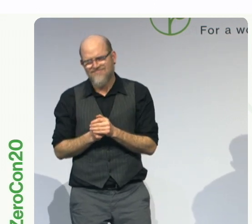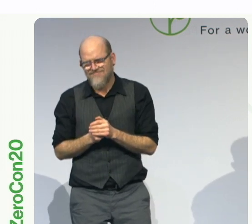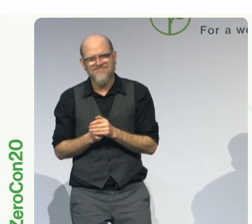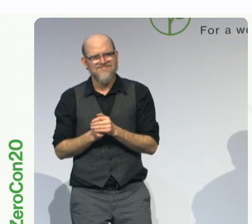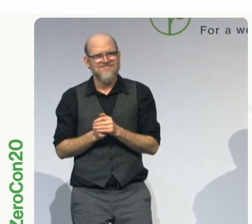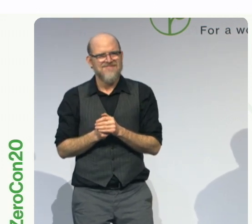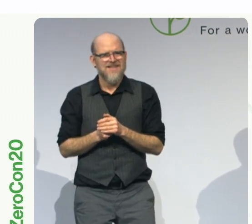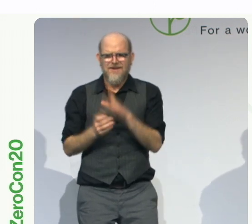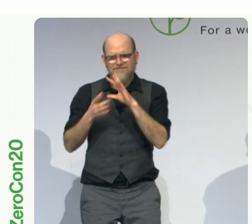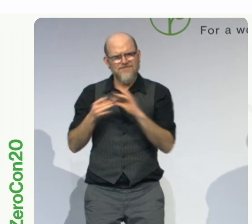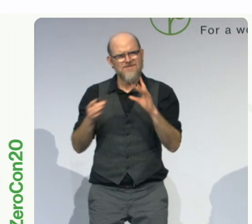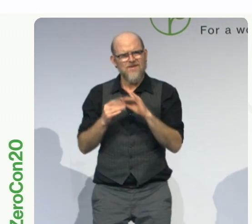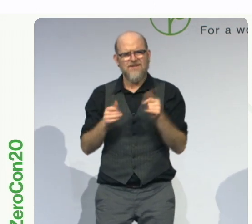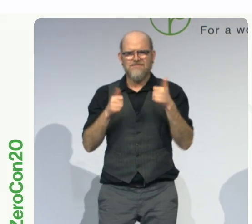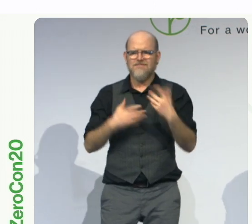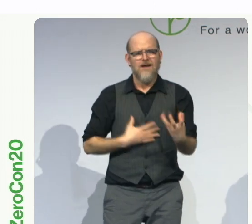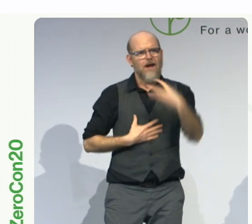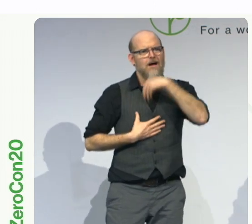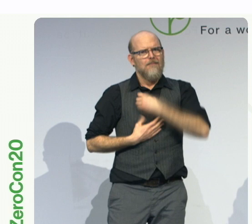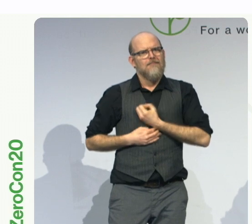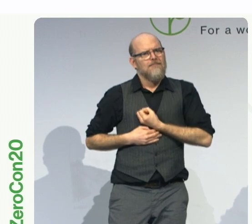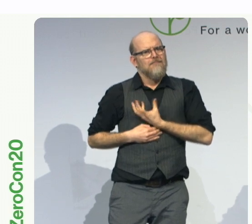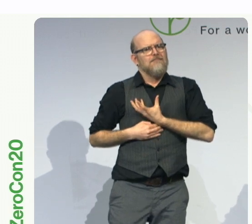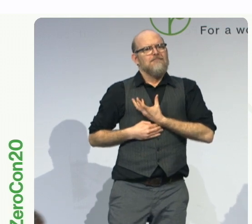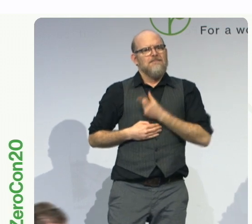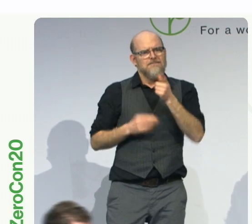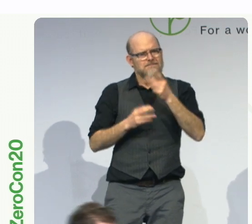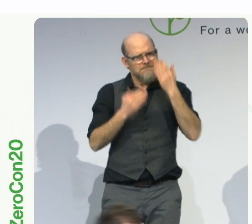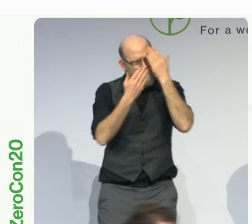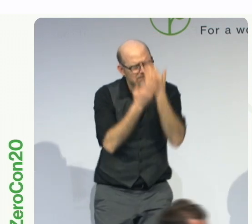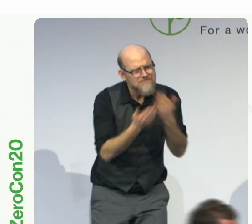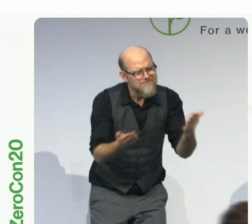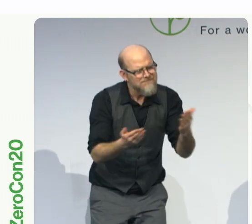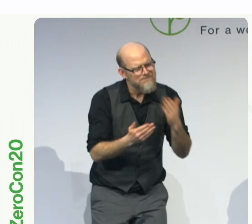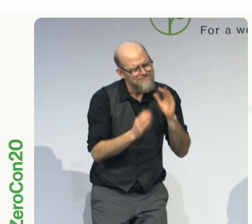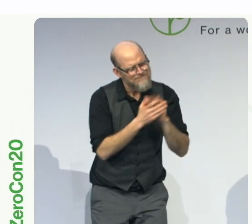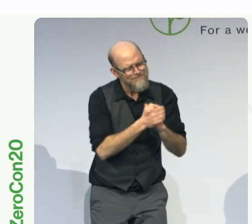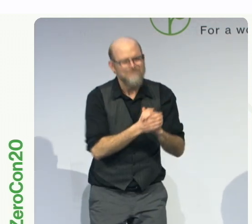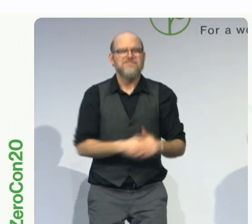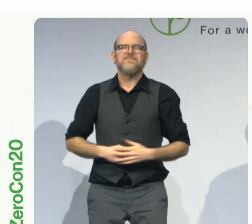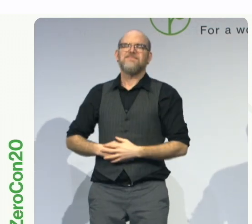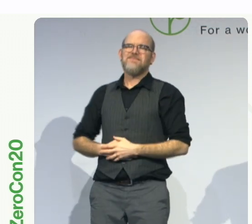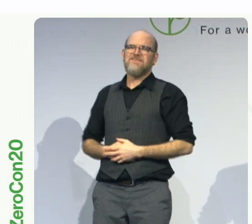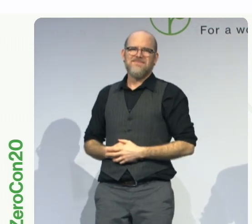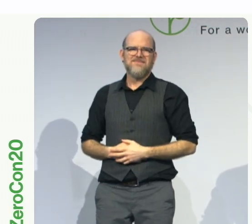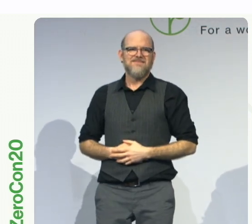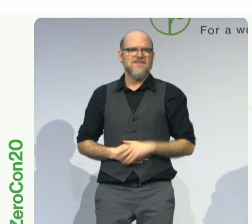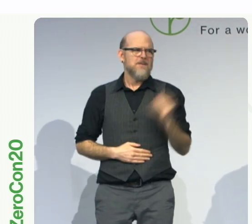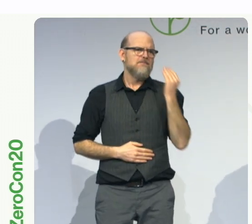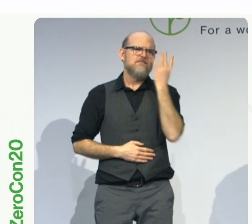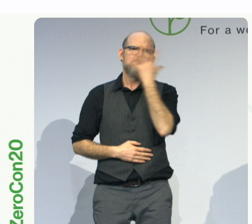your commitment, your honesty. Thank you. I think a round of applause. What a beautiful way to have this night.